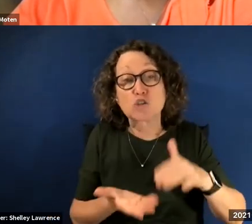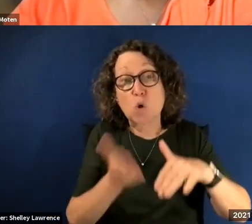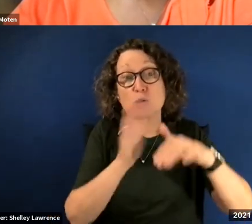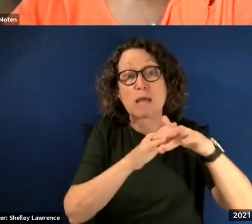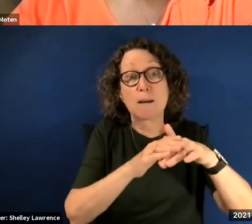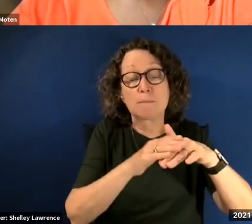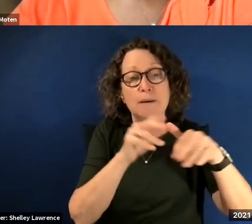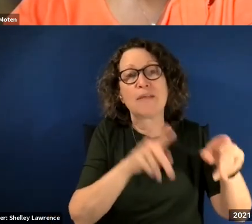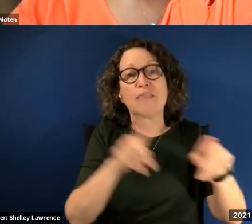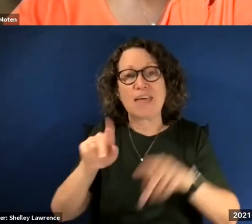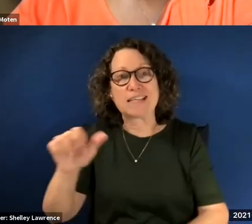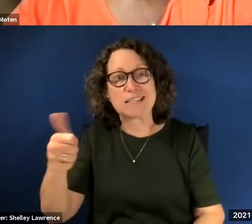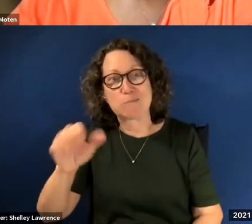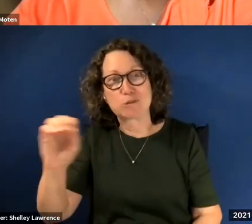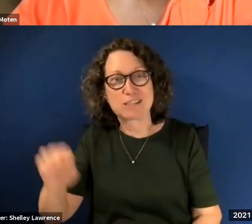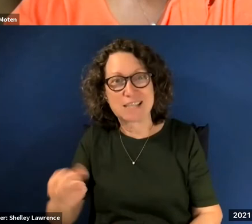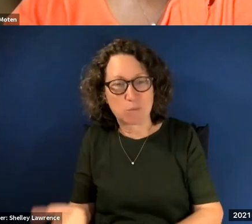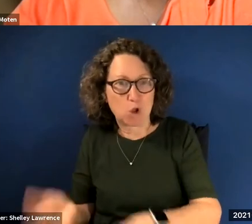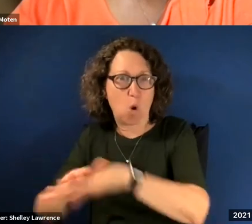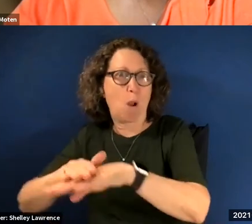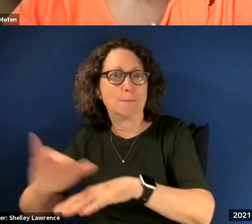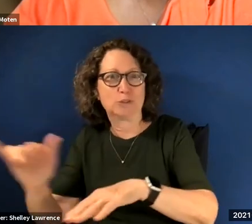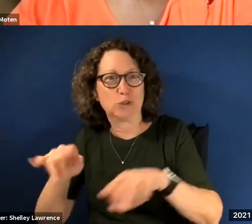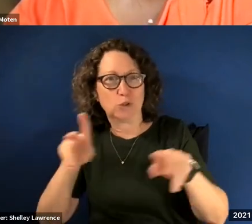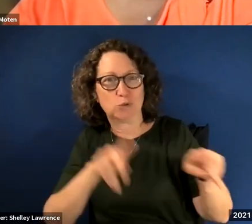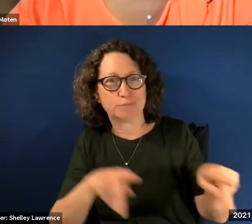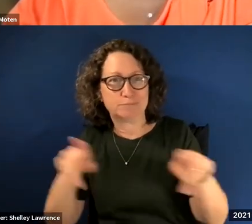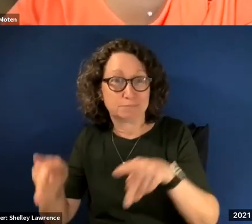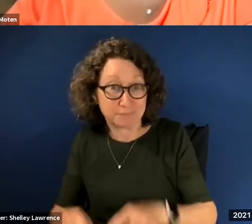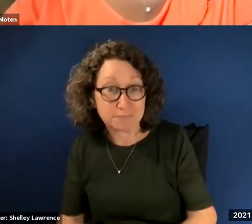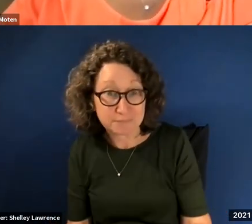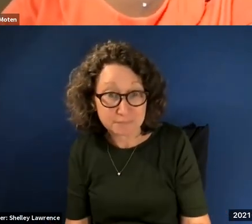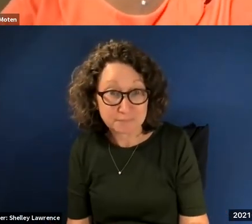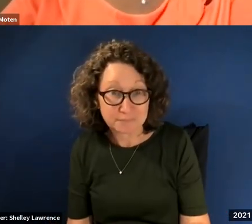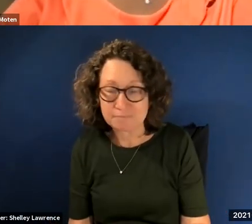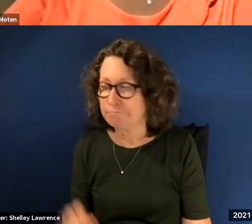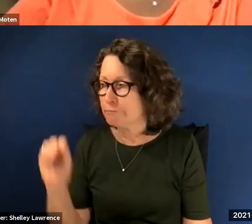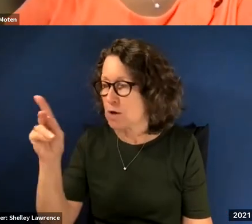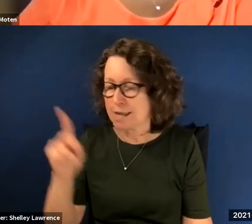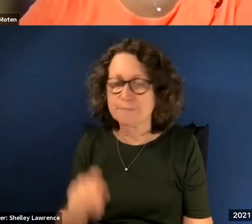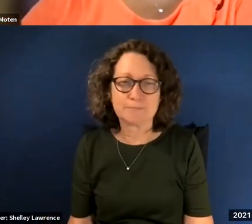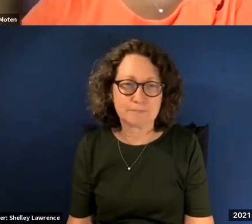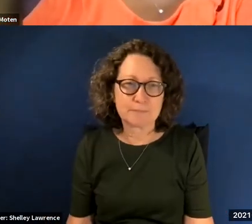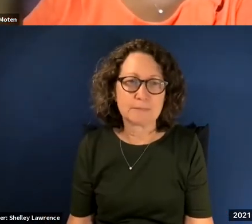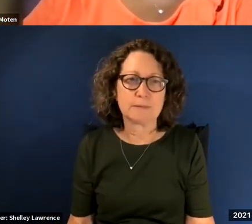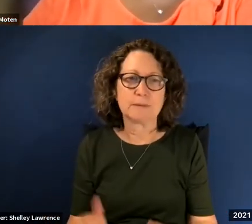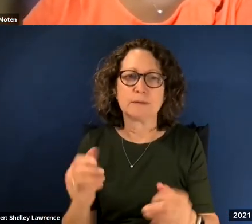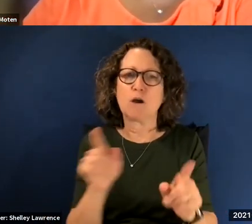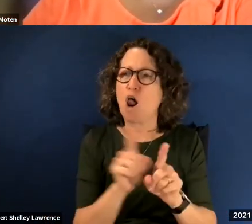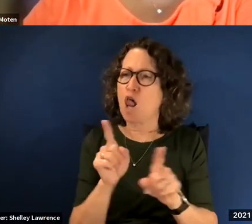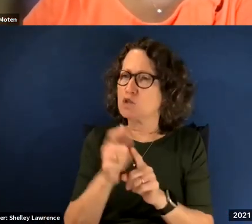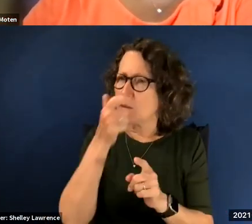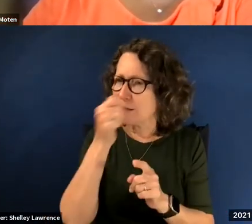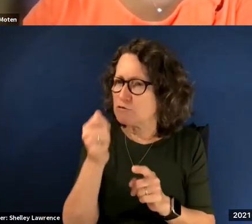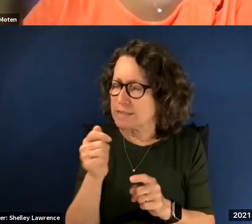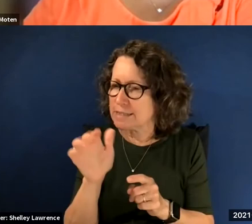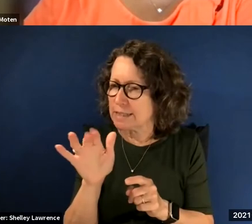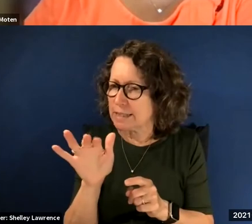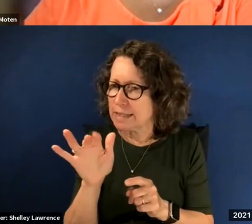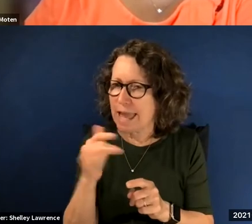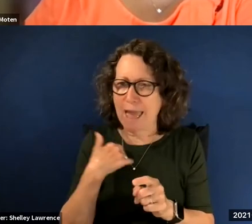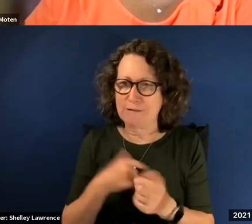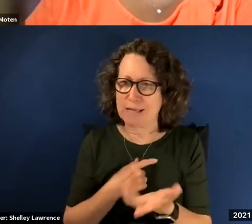then our contingency will go up with it. Okay. Yes, I'm also very much interested in us